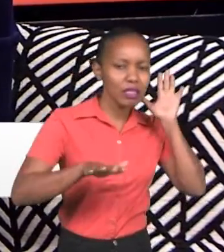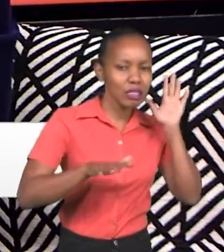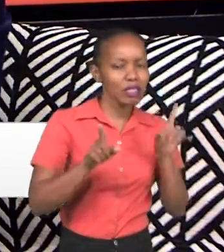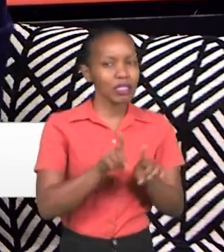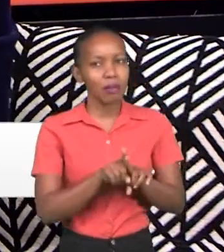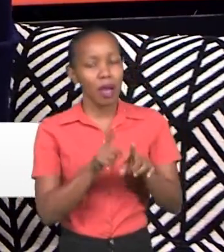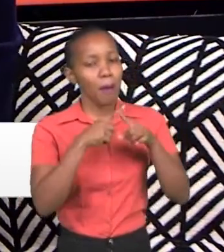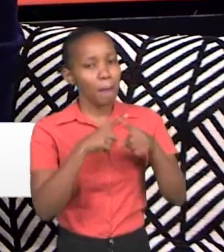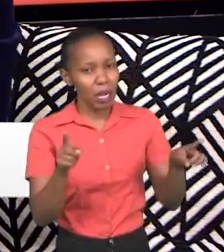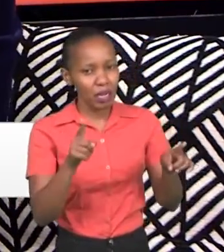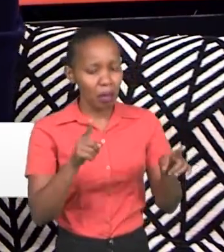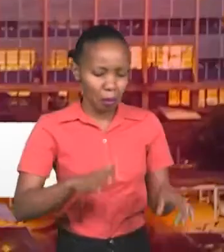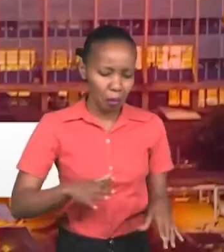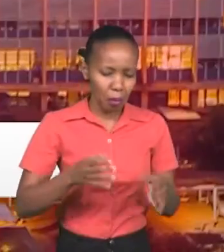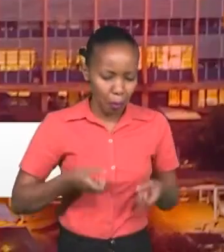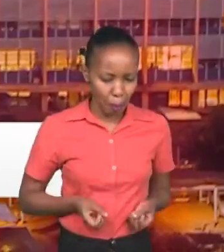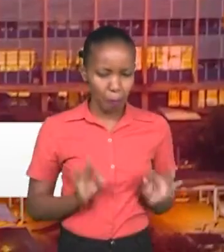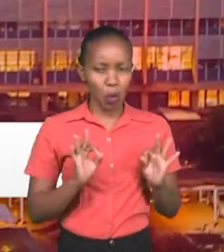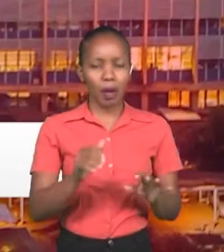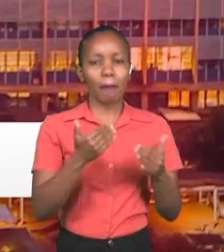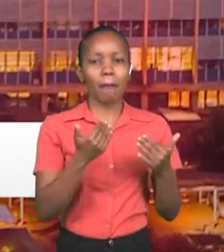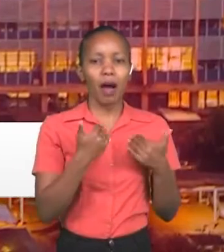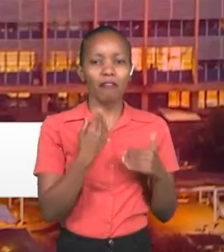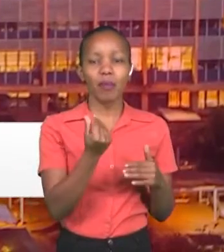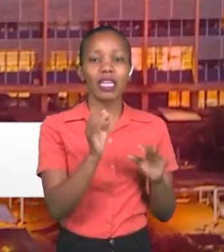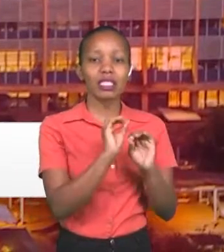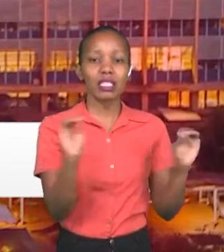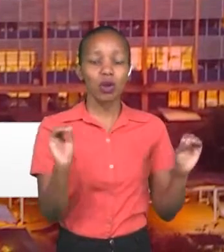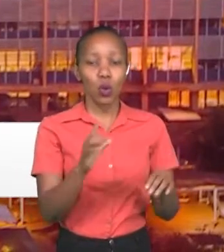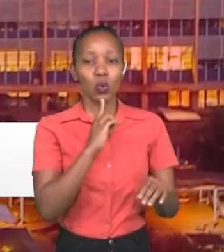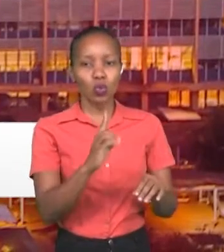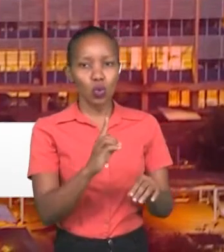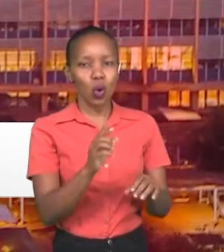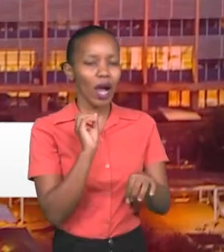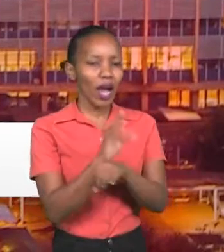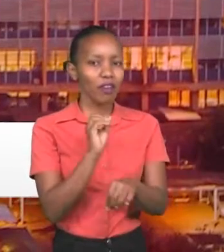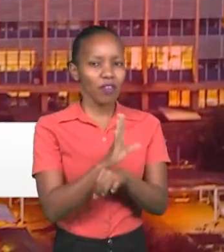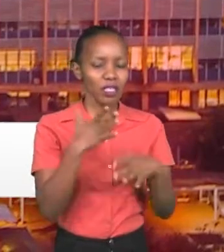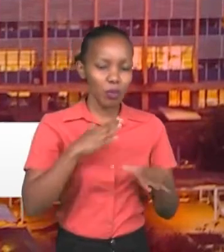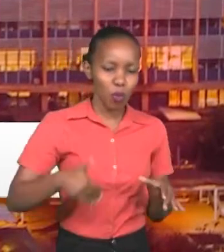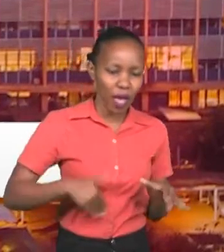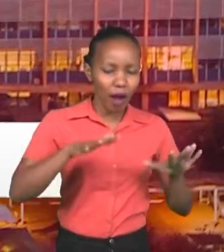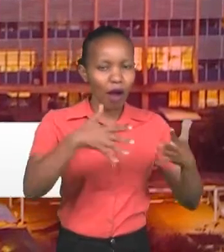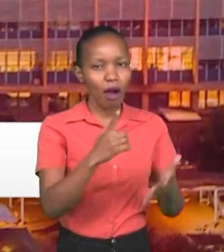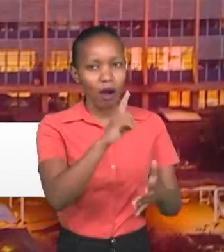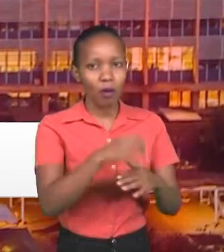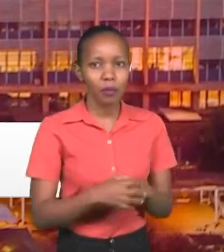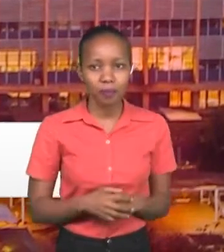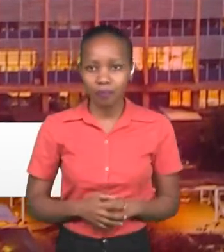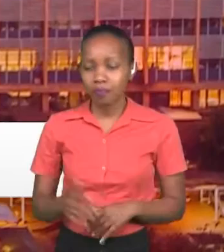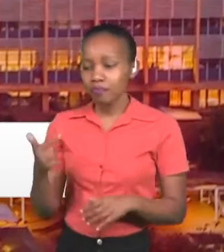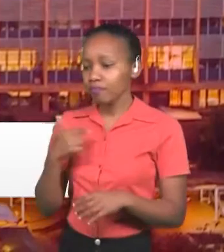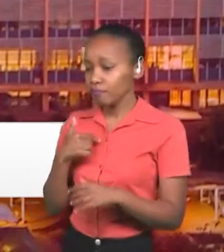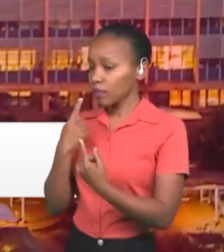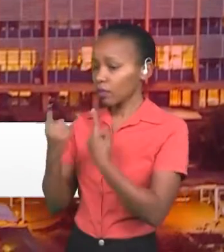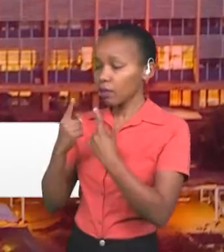wow, Nimesota. So you guys are relaxed right now. Yeah. Yeah, but how can you advise those people, actually? Well, maybe personally, what I tell